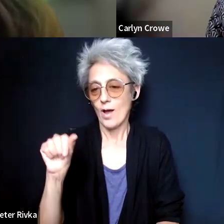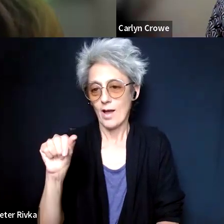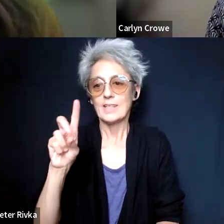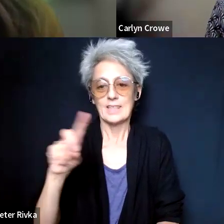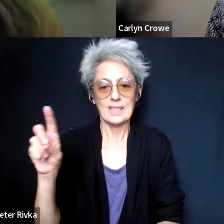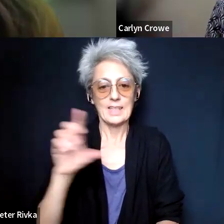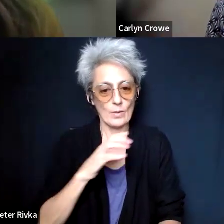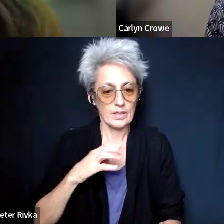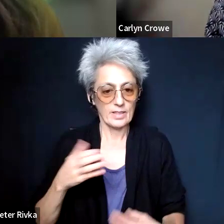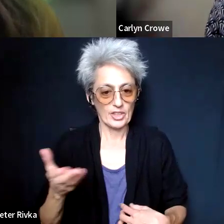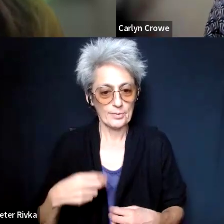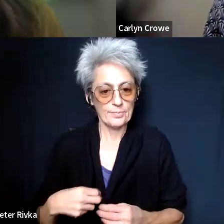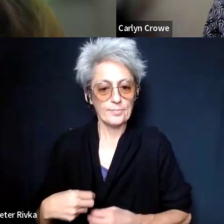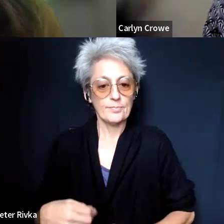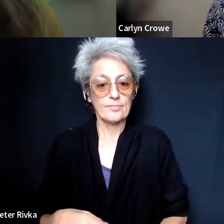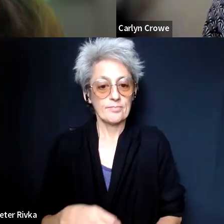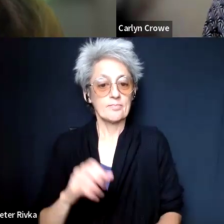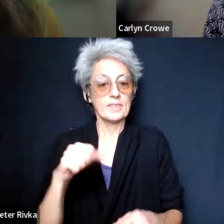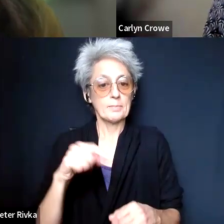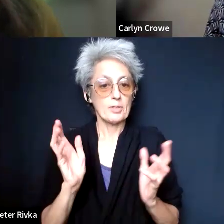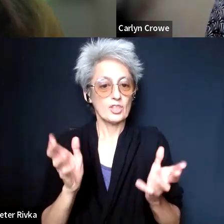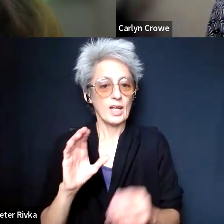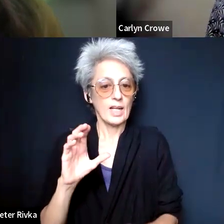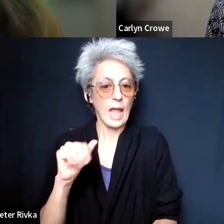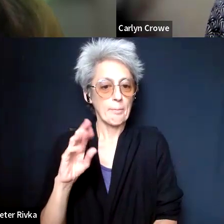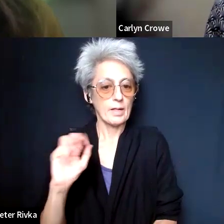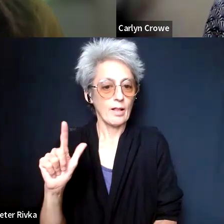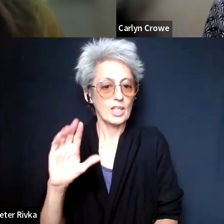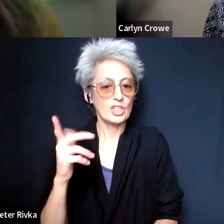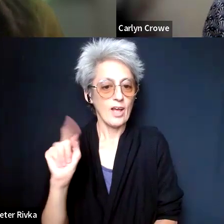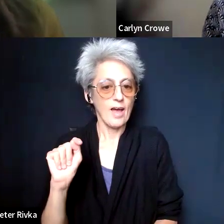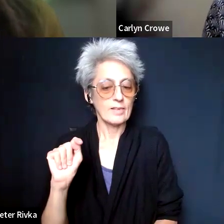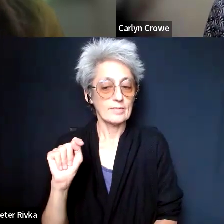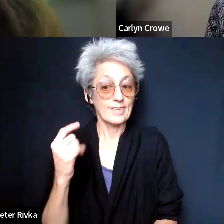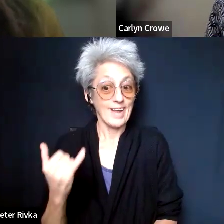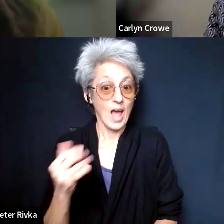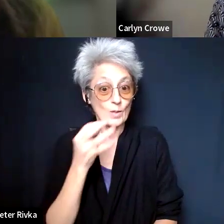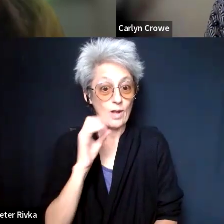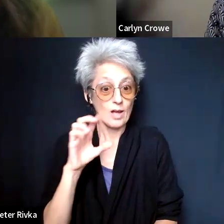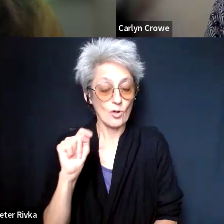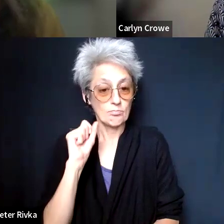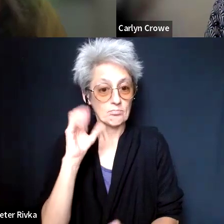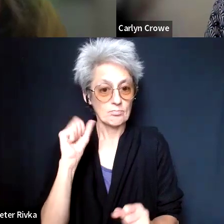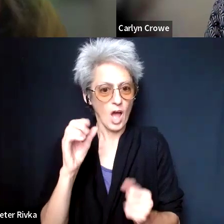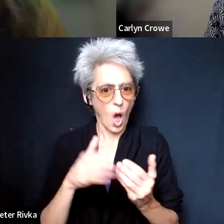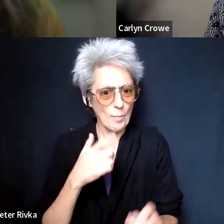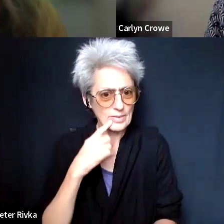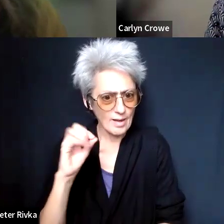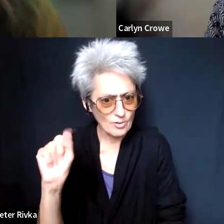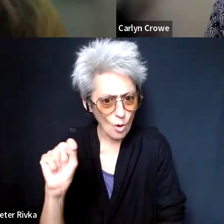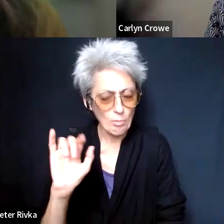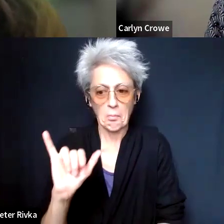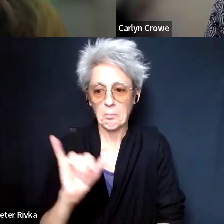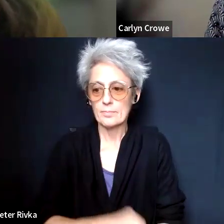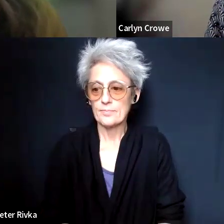our September chat, Capital Chat. I can't believe it's almost October. I almost said October. But we